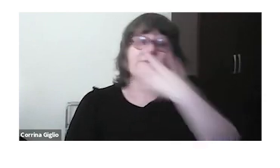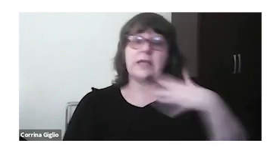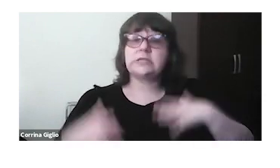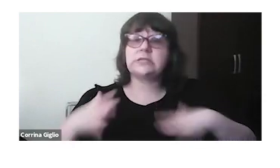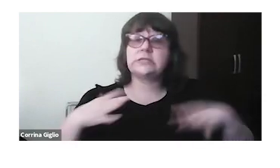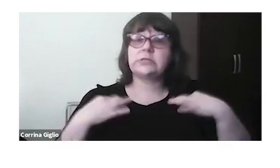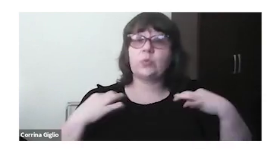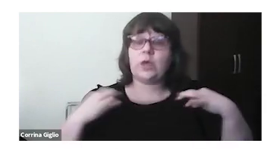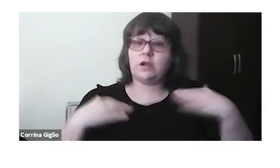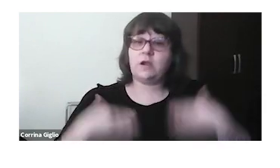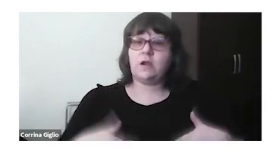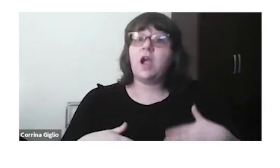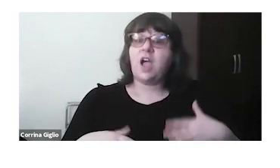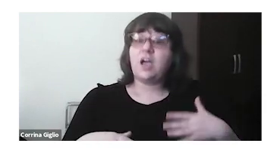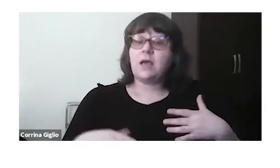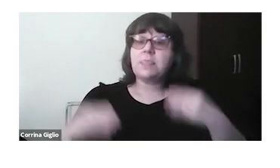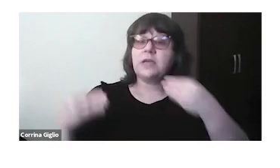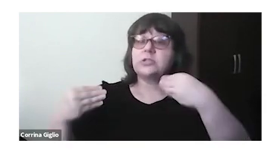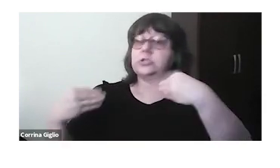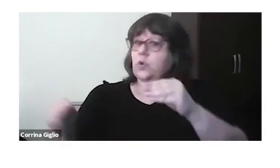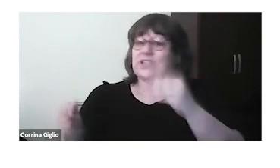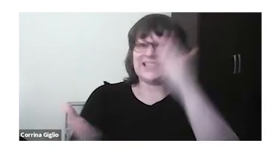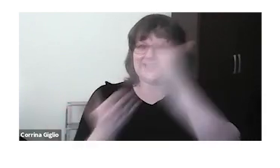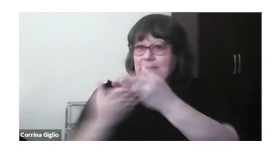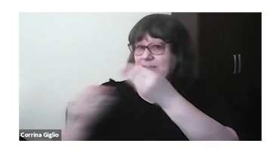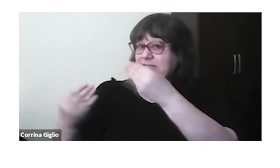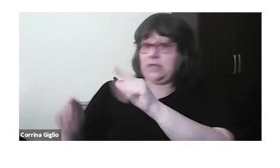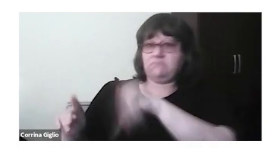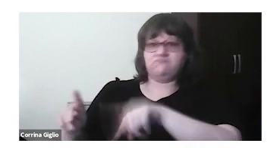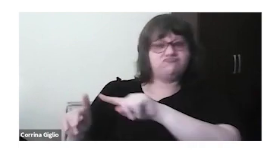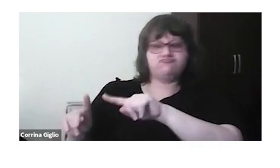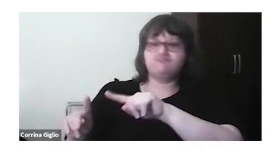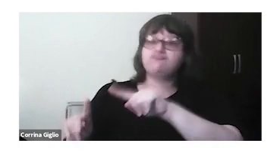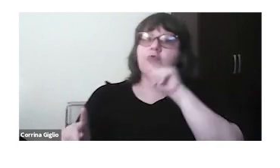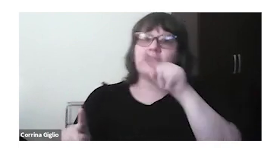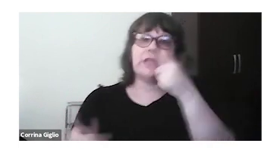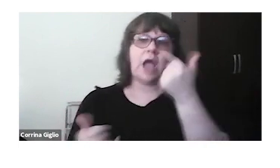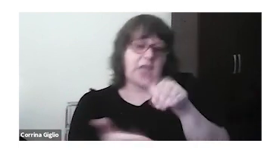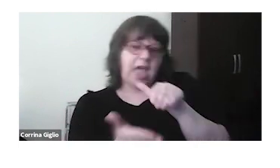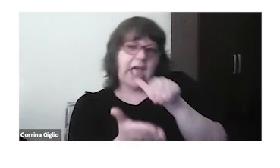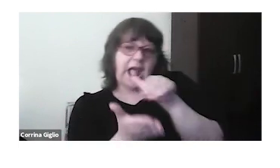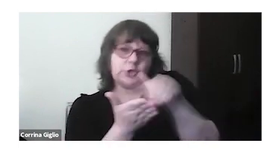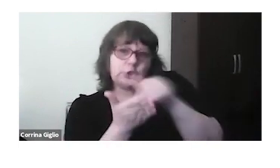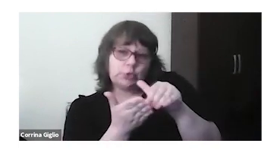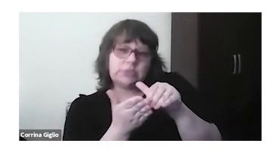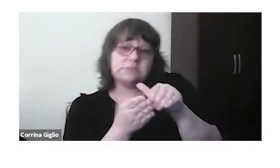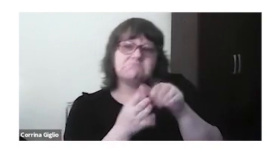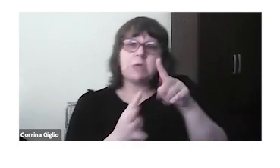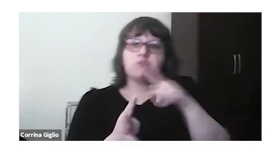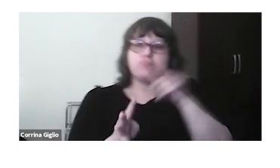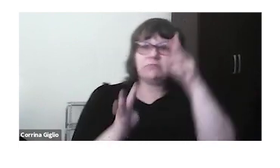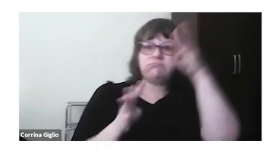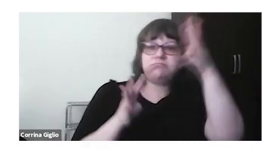pulling it from stores. And again, they also had another excuse around it being inspired by an artist, and they didn't mean for it